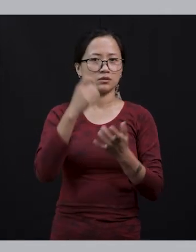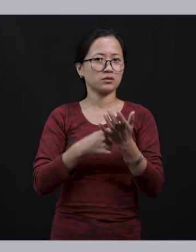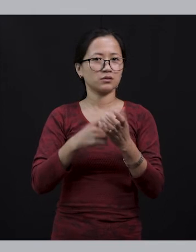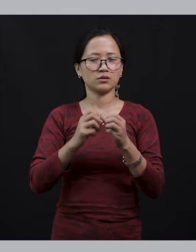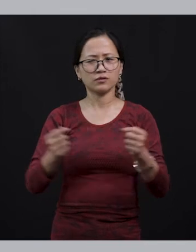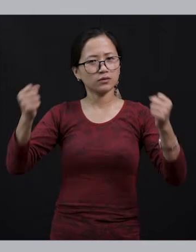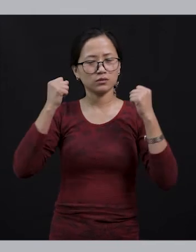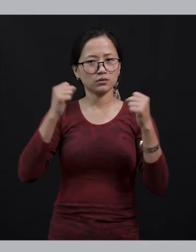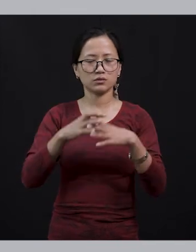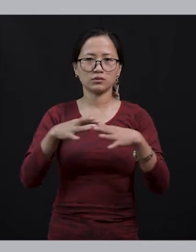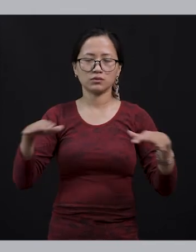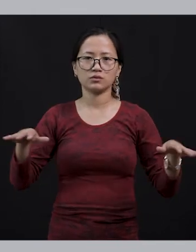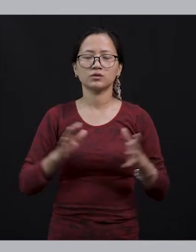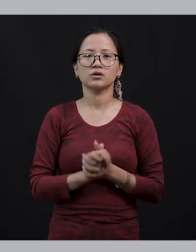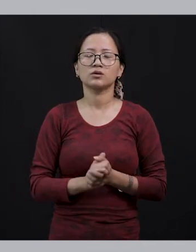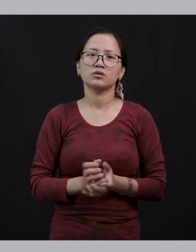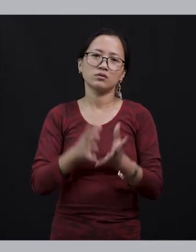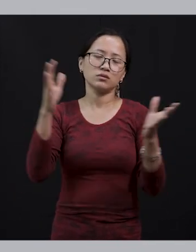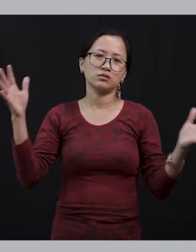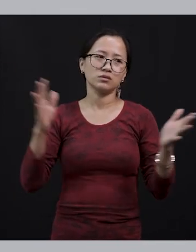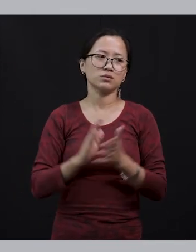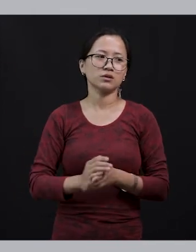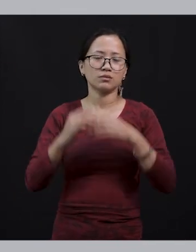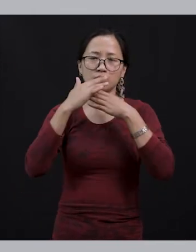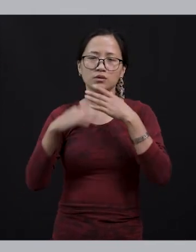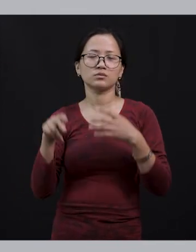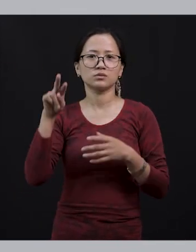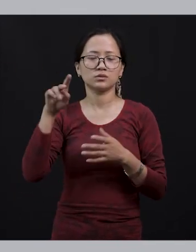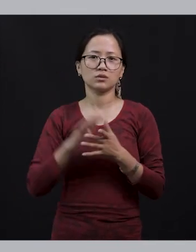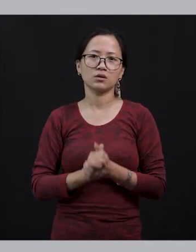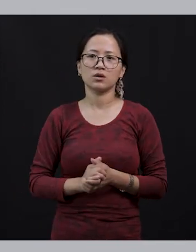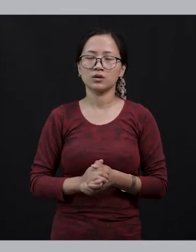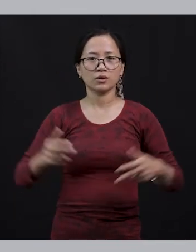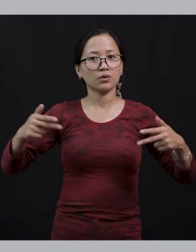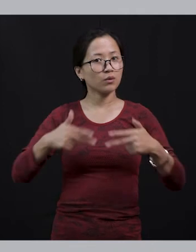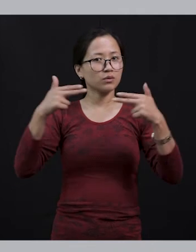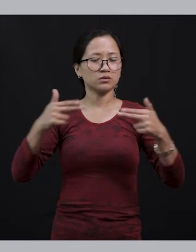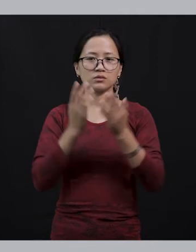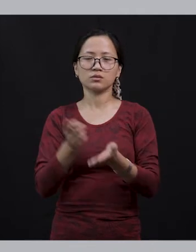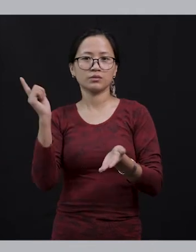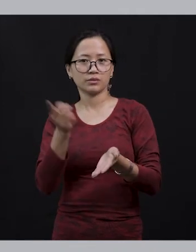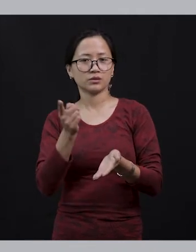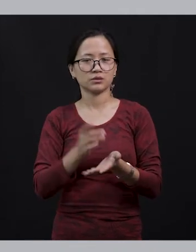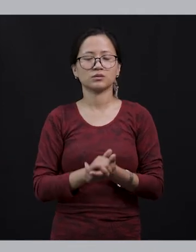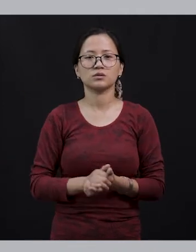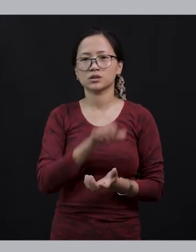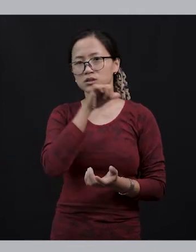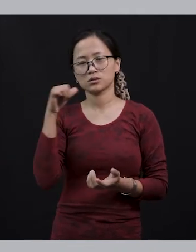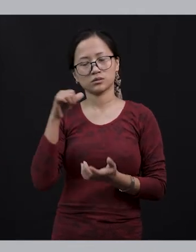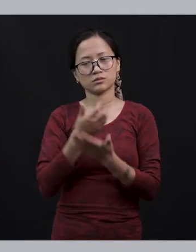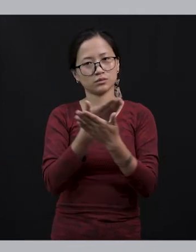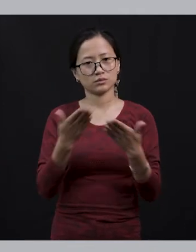lot of strength, and blood means whenever there was a rebellion, whenever there was a war, he punished them and he killed